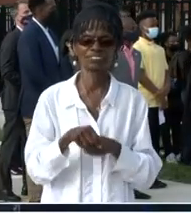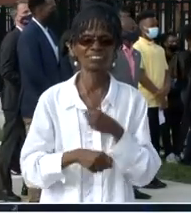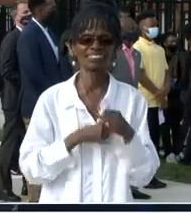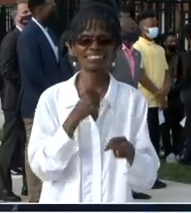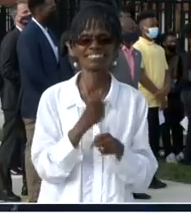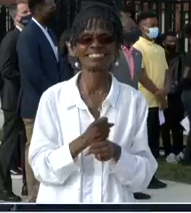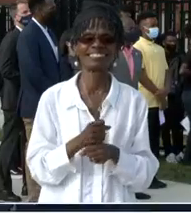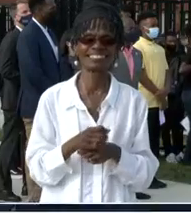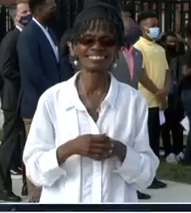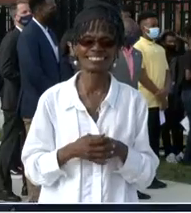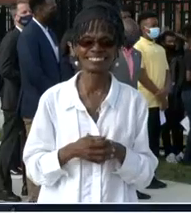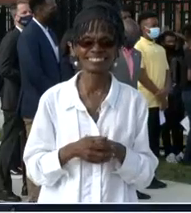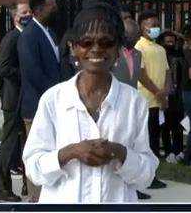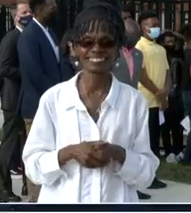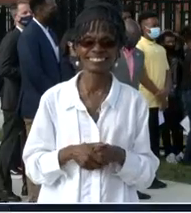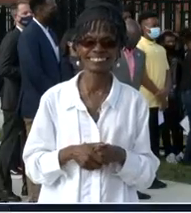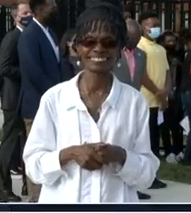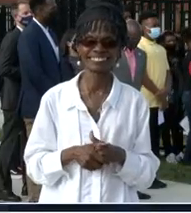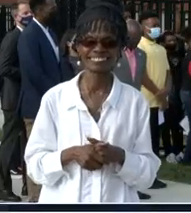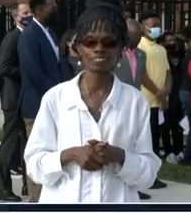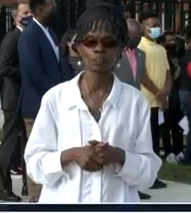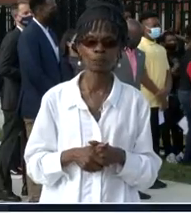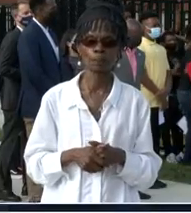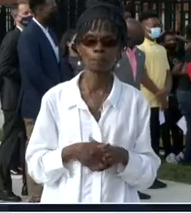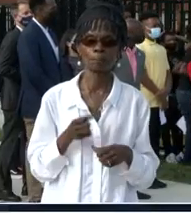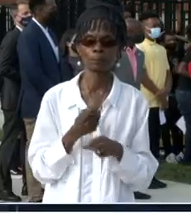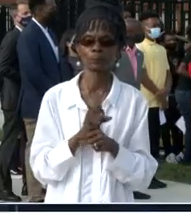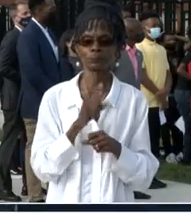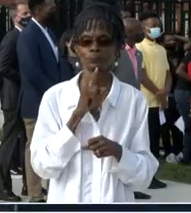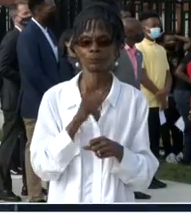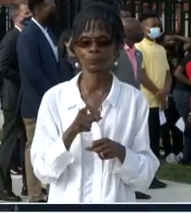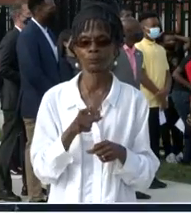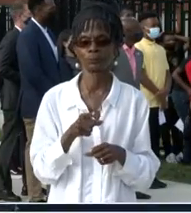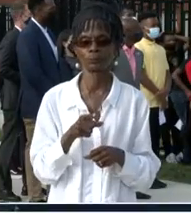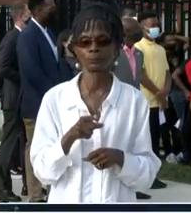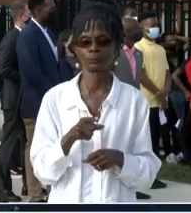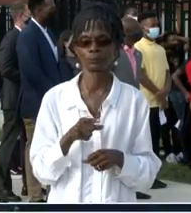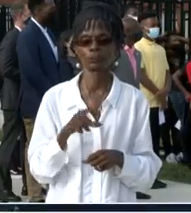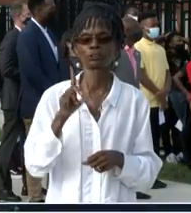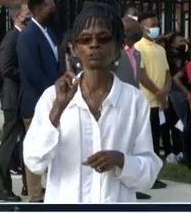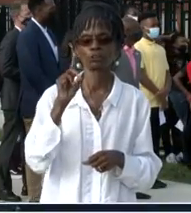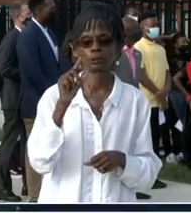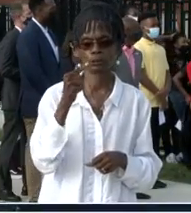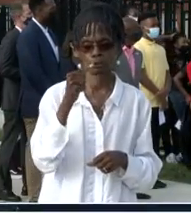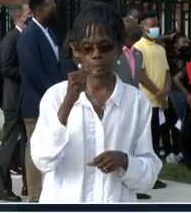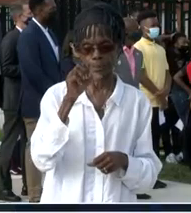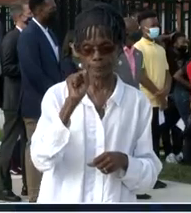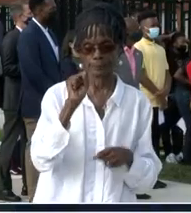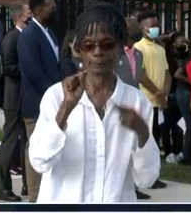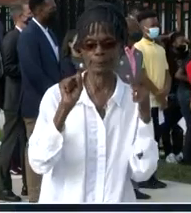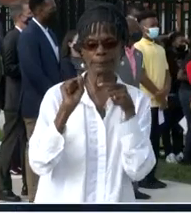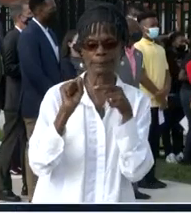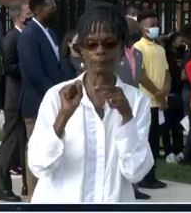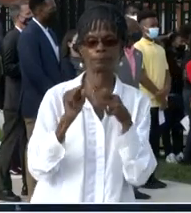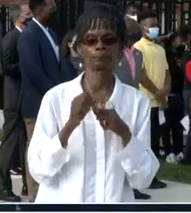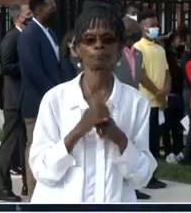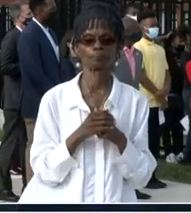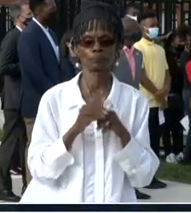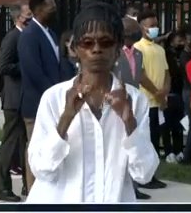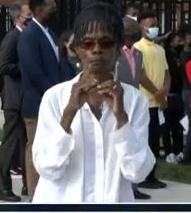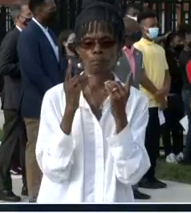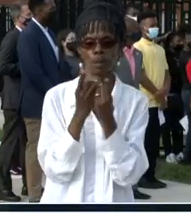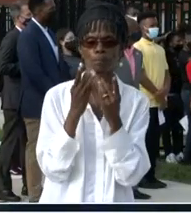young people. And DGS has just been fantastic in making sure,